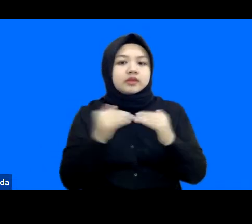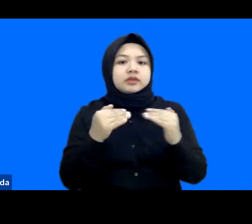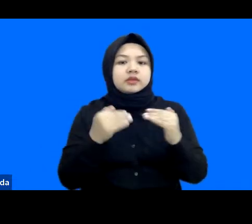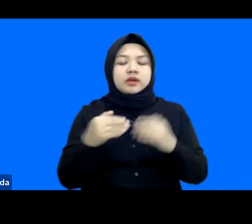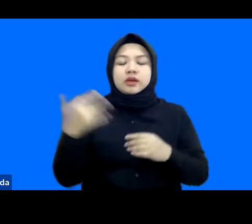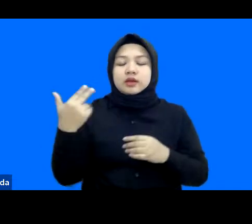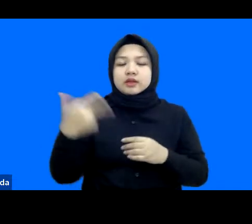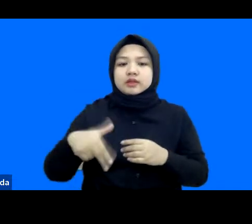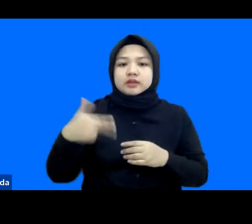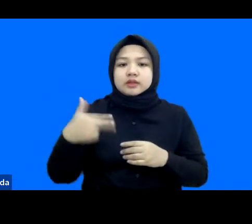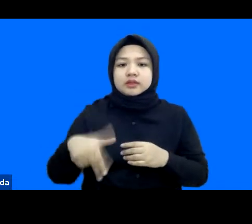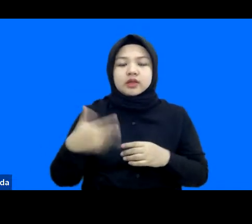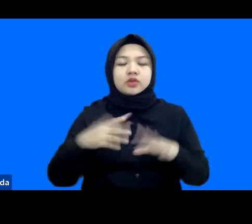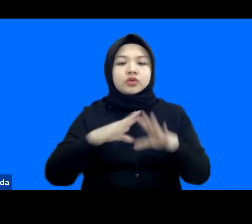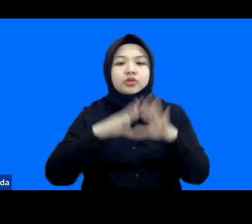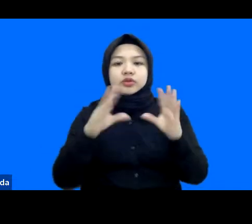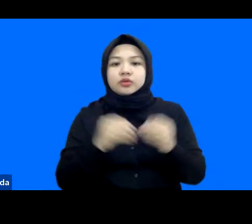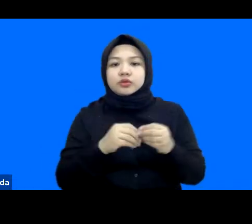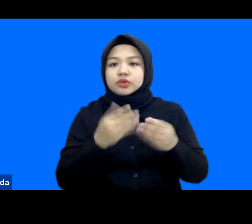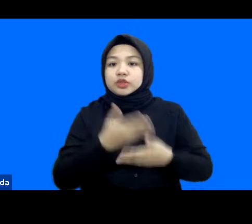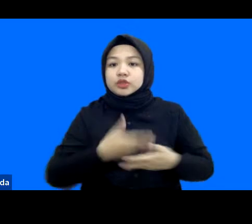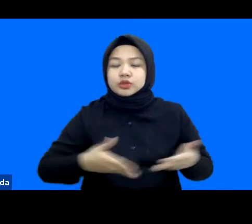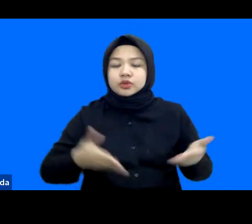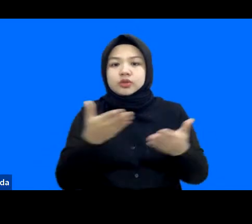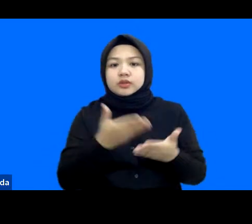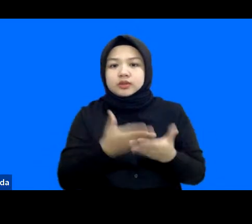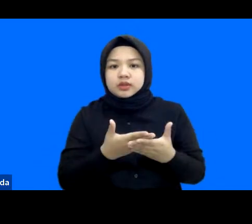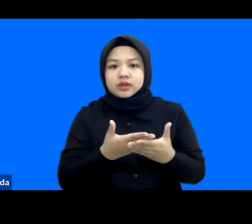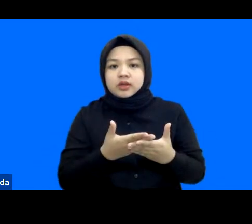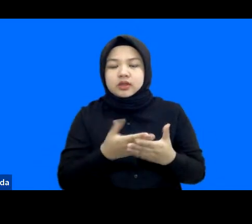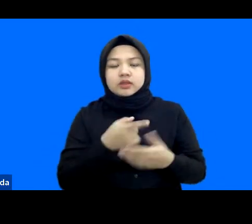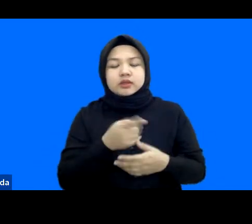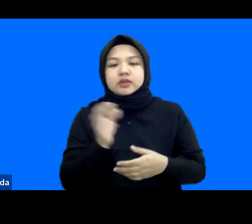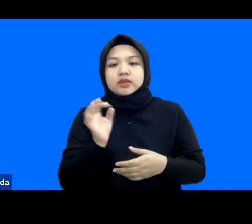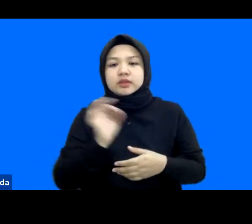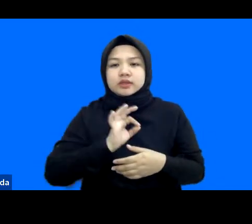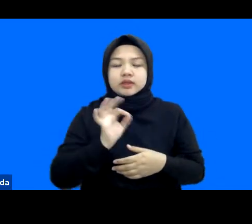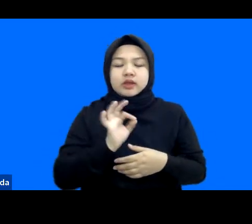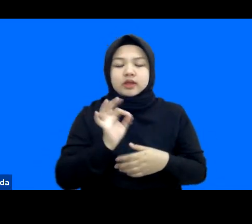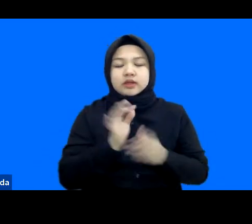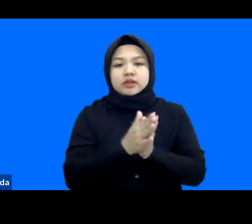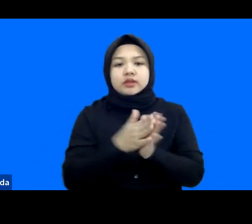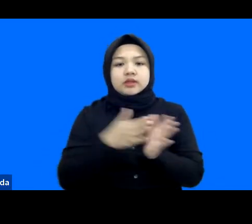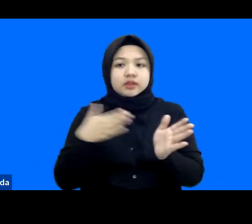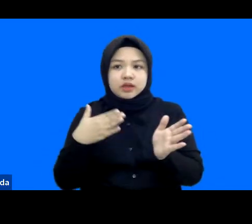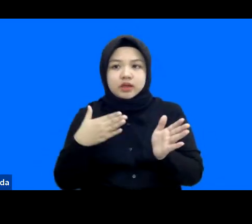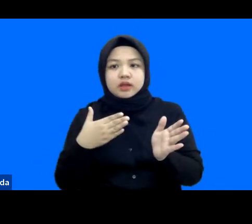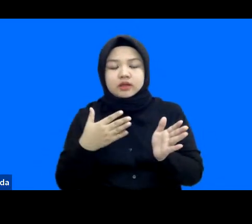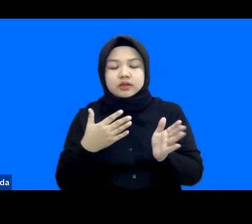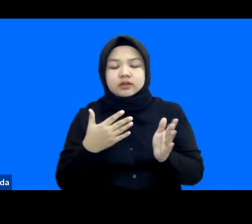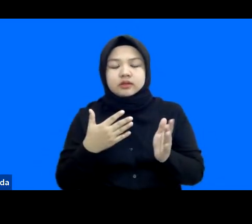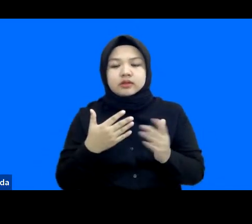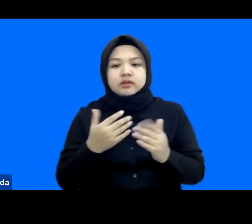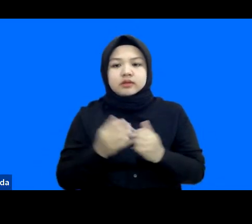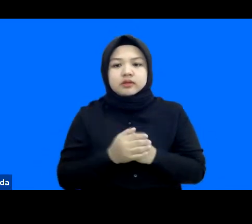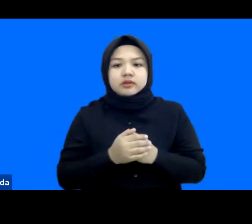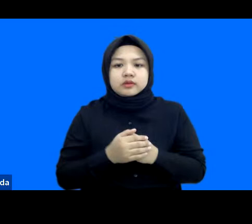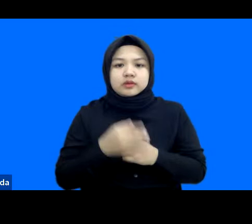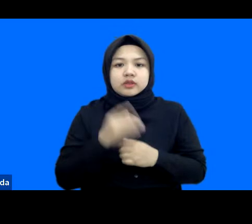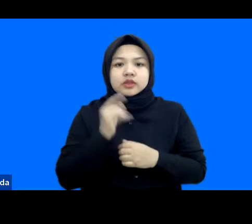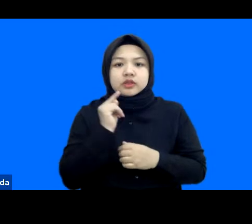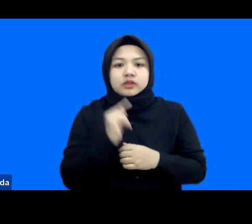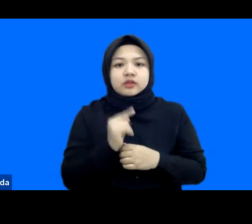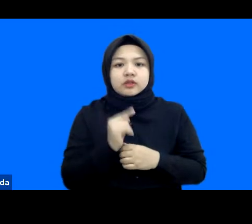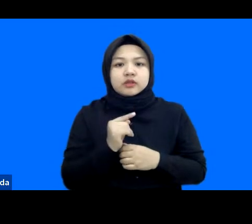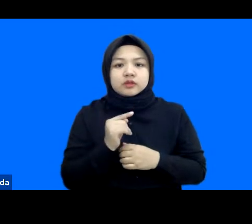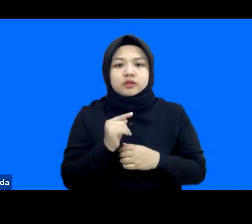sure that nobody left behind in the process of the transition, that is the thing that we should be part of it.